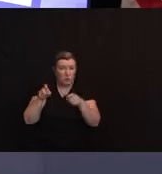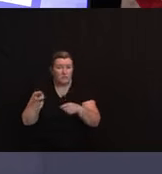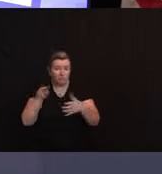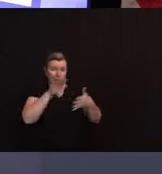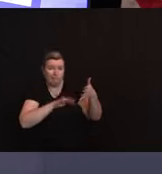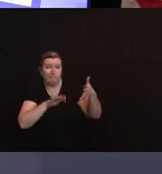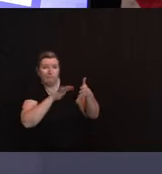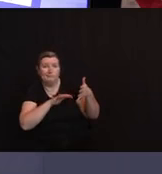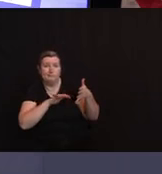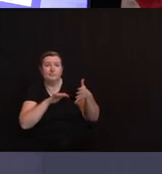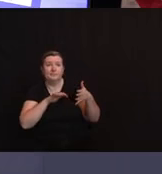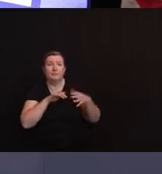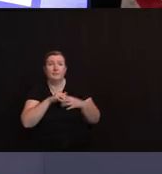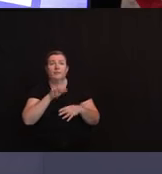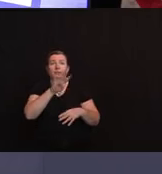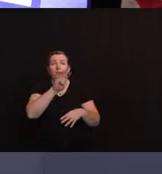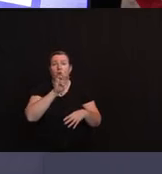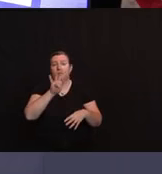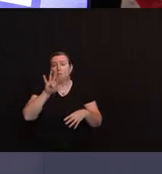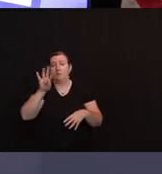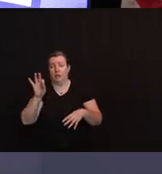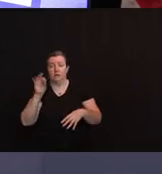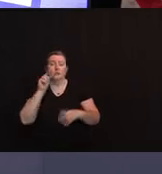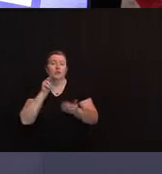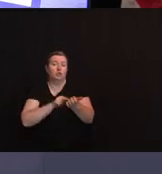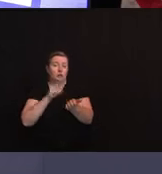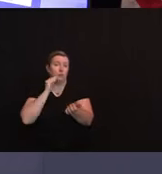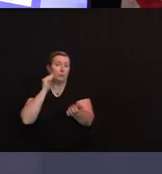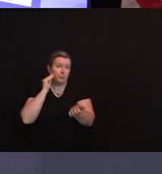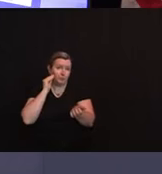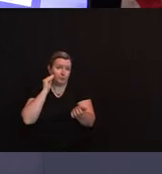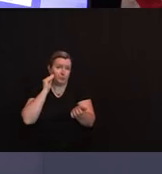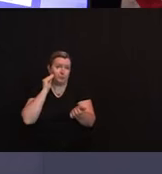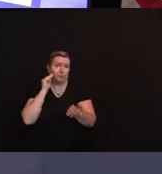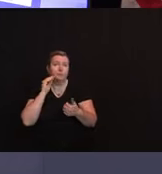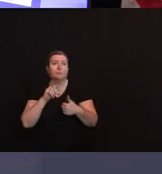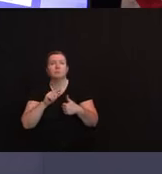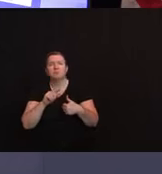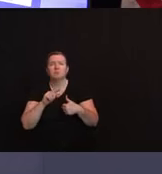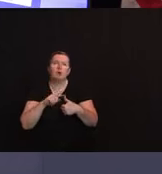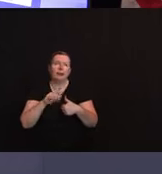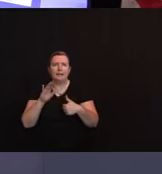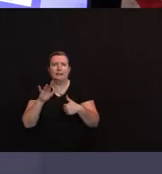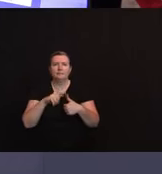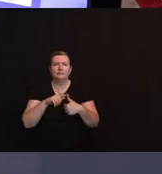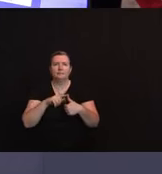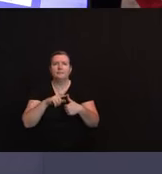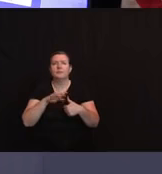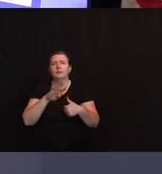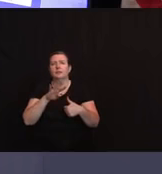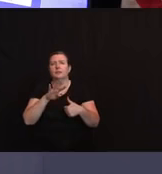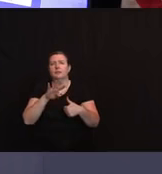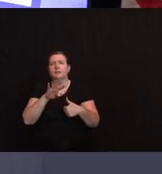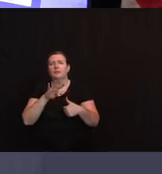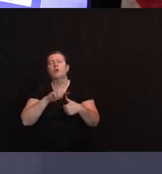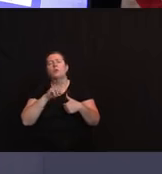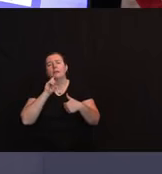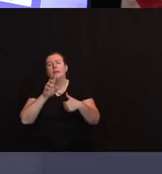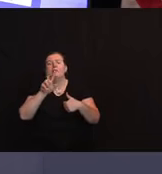449 facilities, including 369 nursing homes, 46 assisted